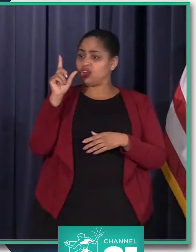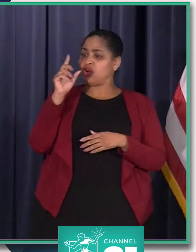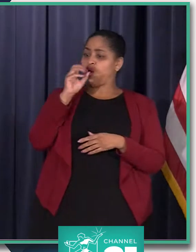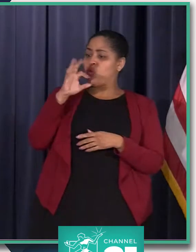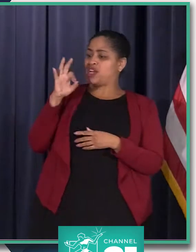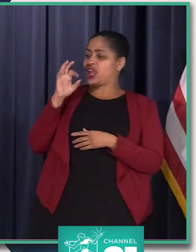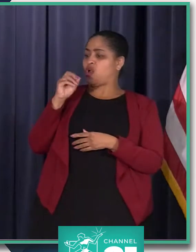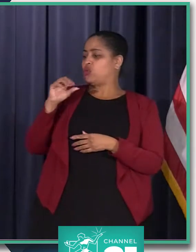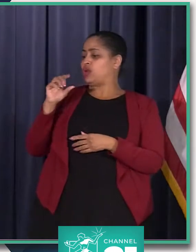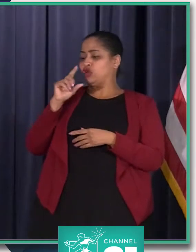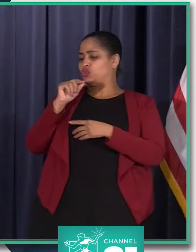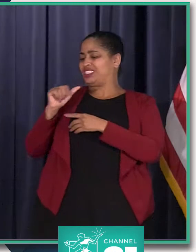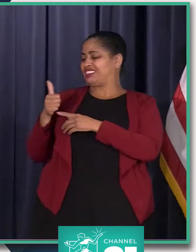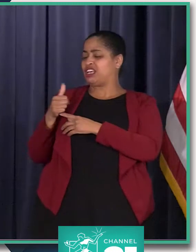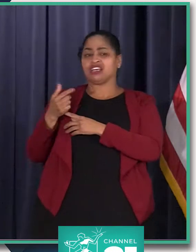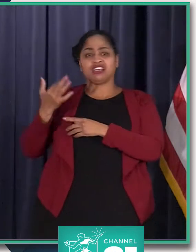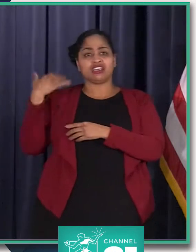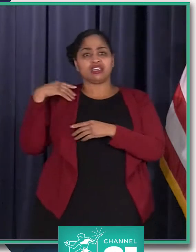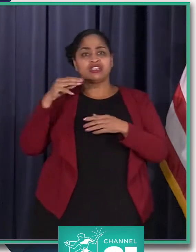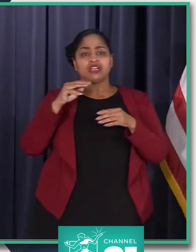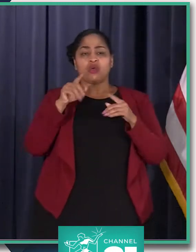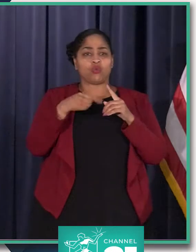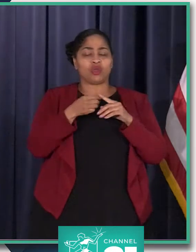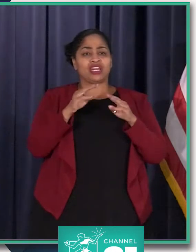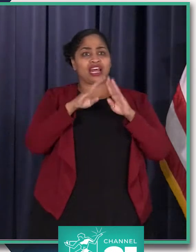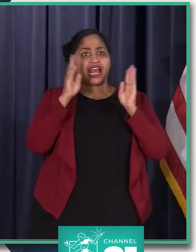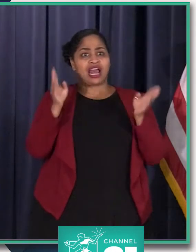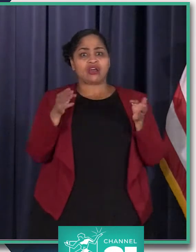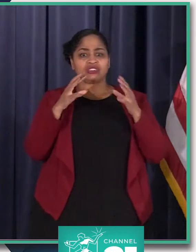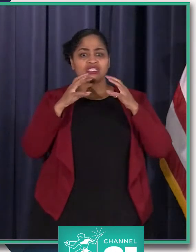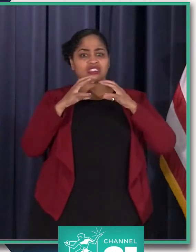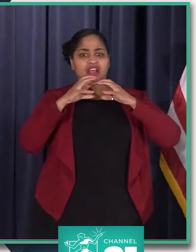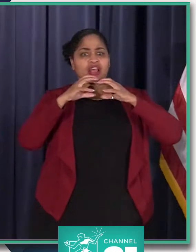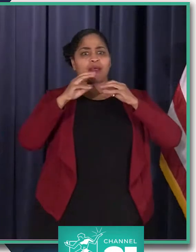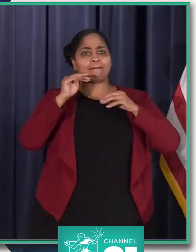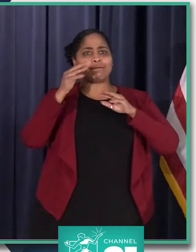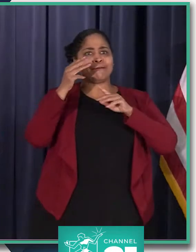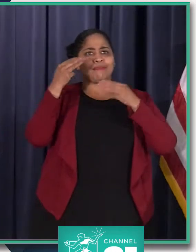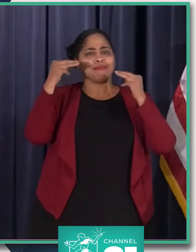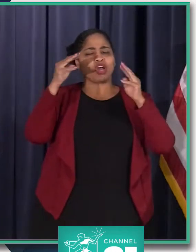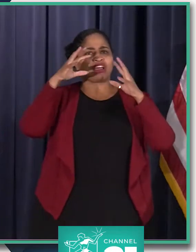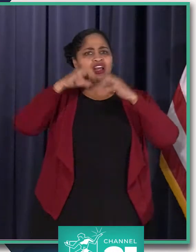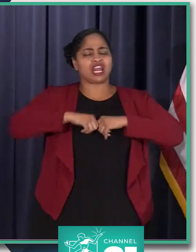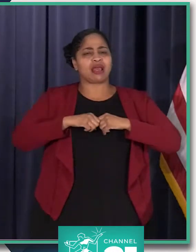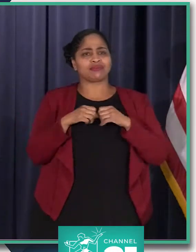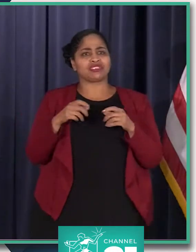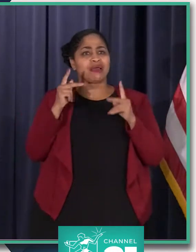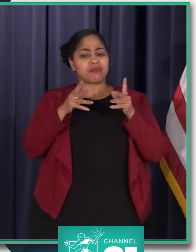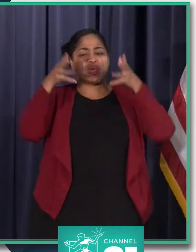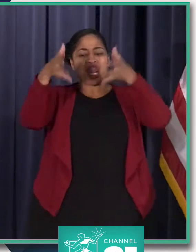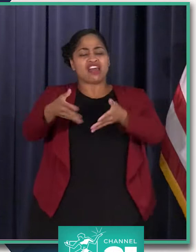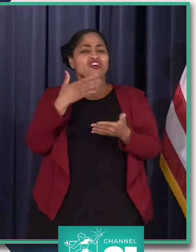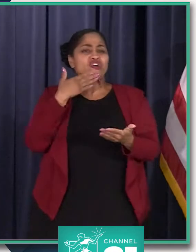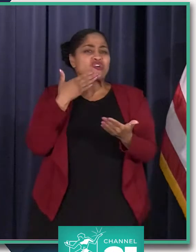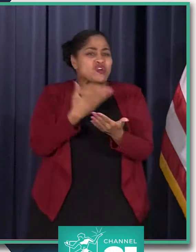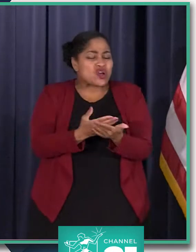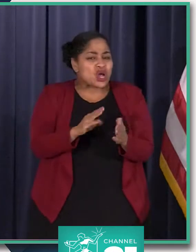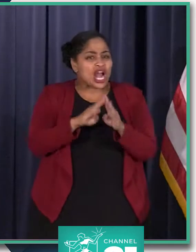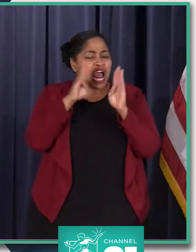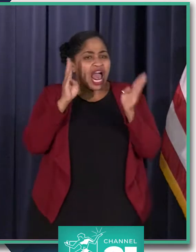and 2010. When the mortgage market collapsed and people cleared out of this town, a lot of people left perfectly good houses.